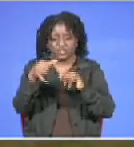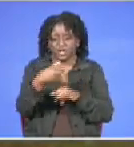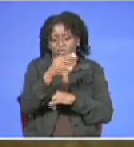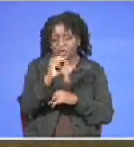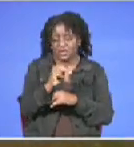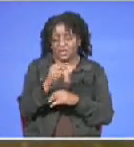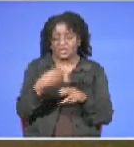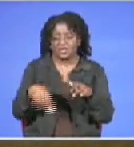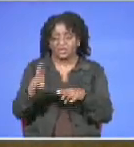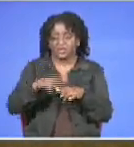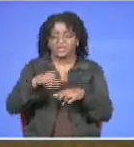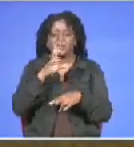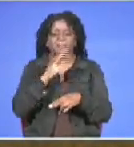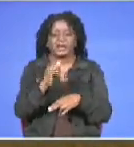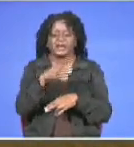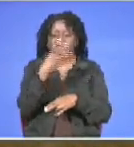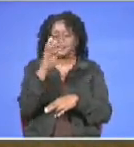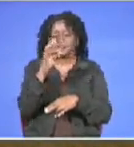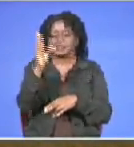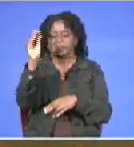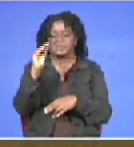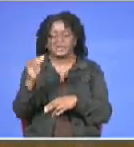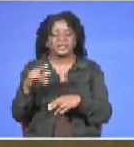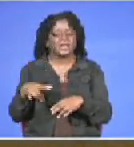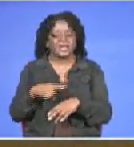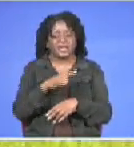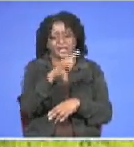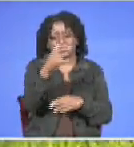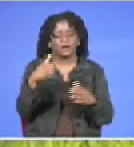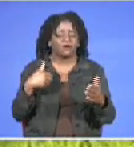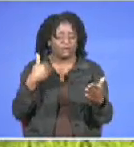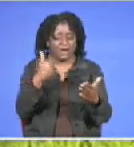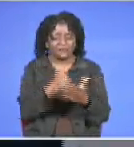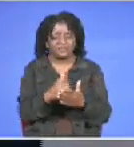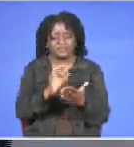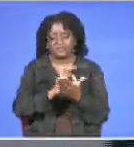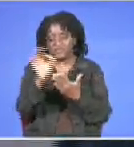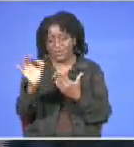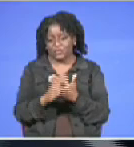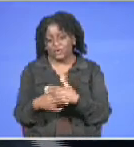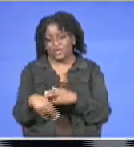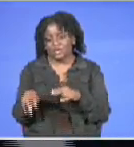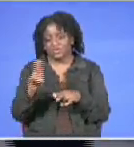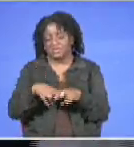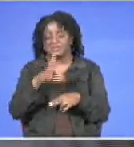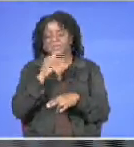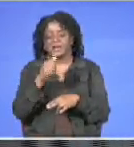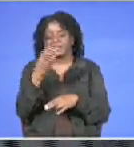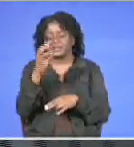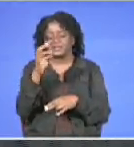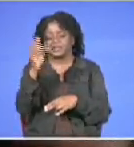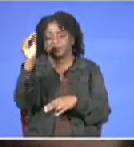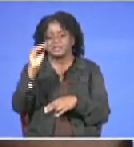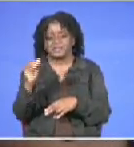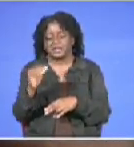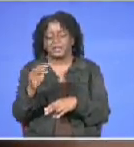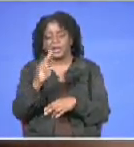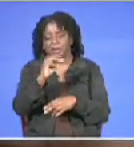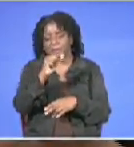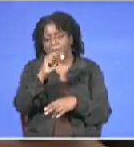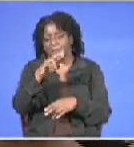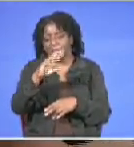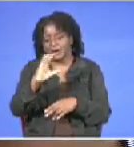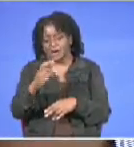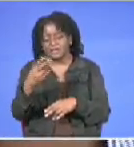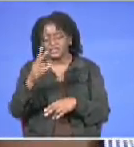to be up, this is air arrivals to the Bahamas, February to be up by 16%, March to be down by 2% because Easter falls in April this year,